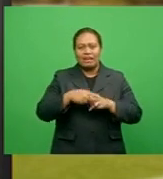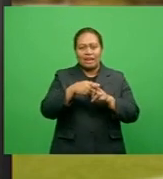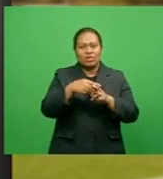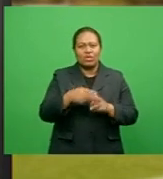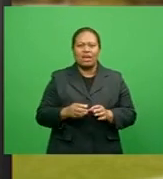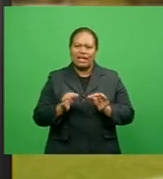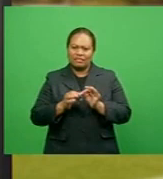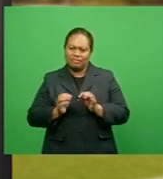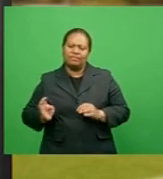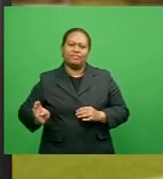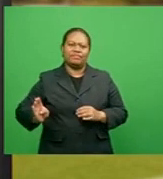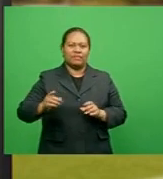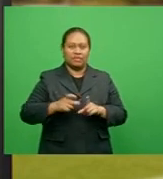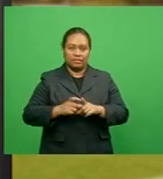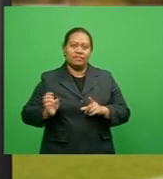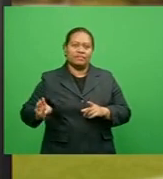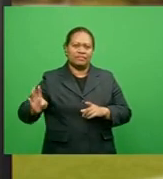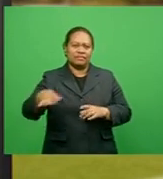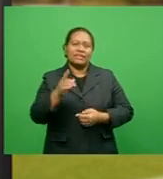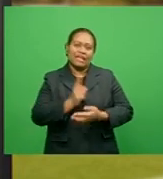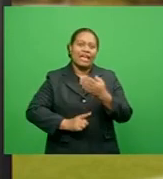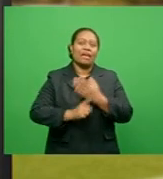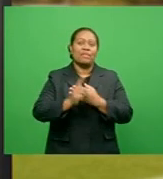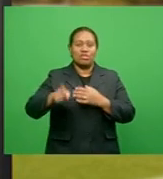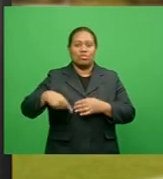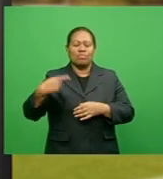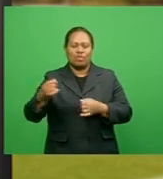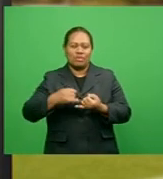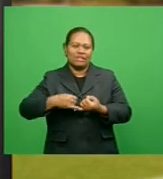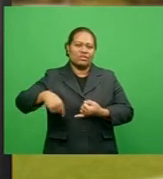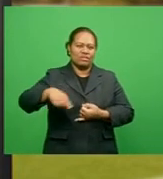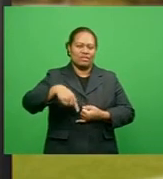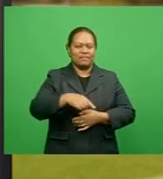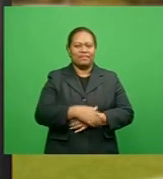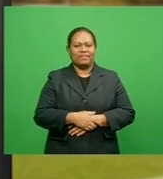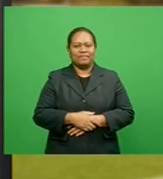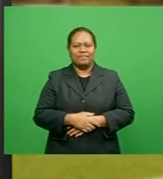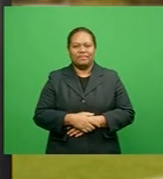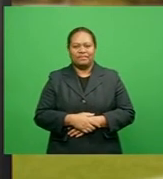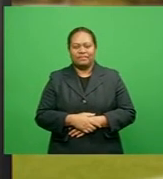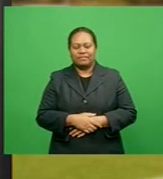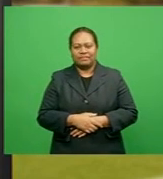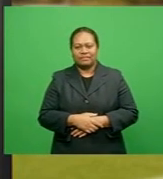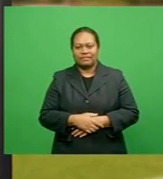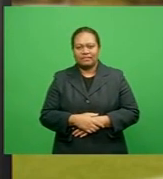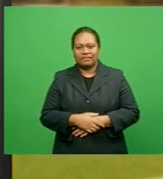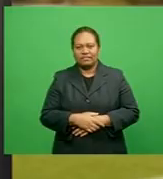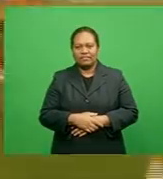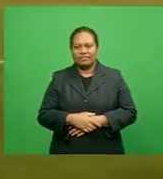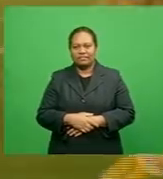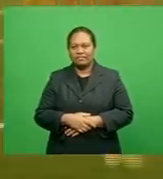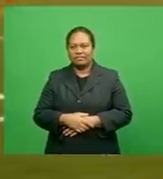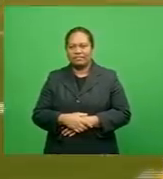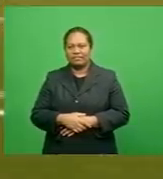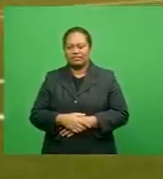Ndriketi in the semi-final clash at ANZ Stadium in Suva tomorrow. Caroline Tavi with the details.